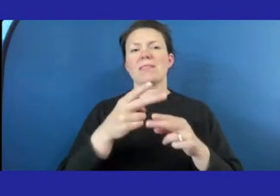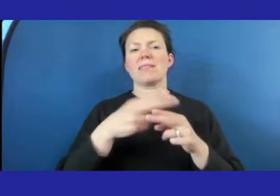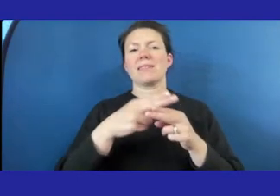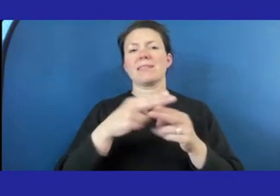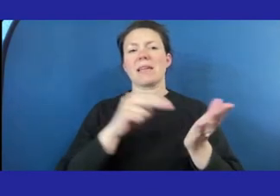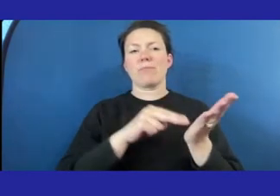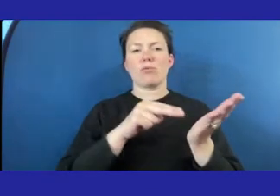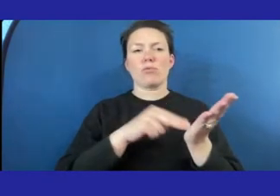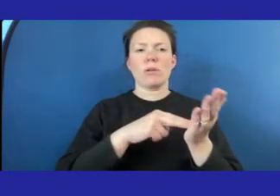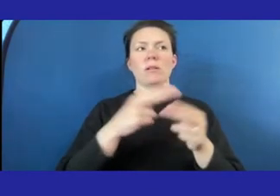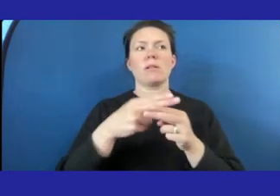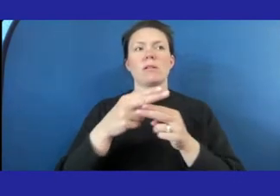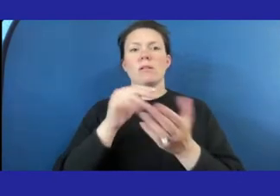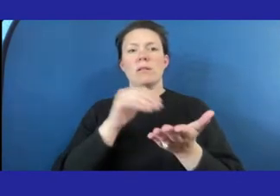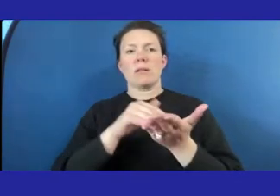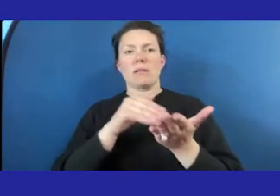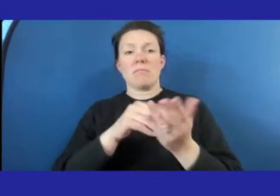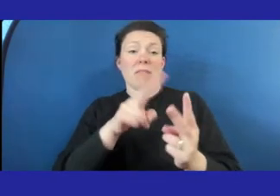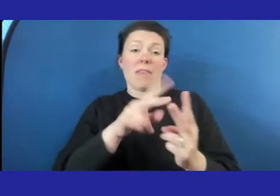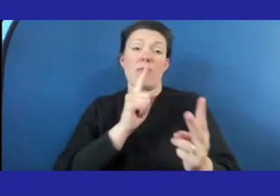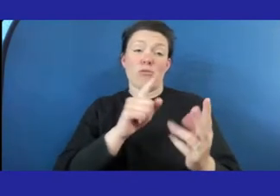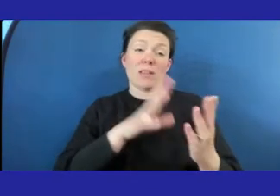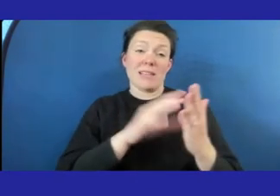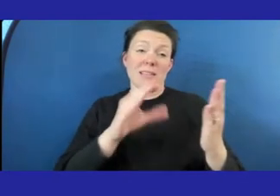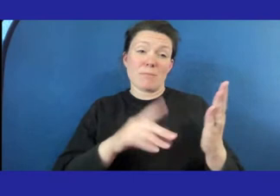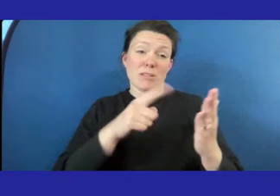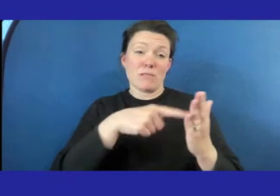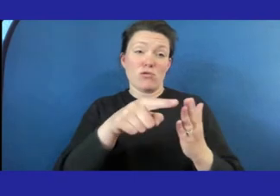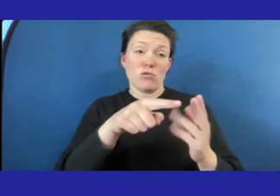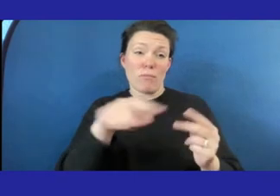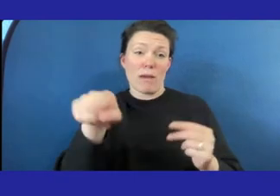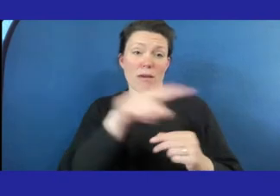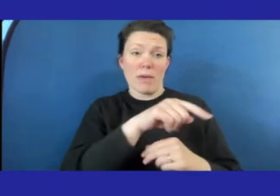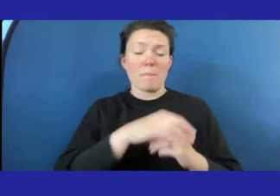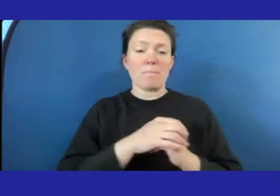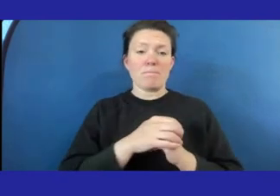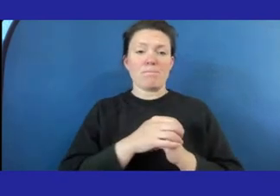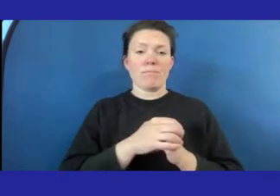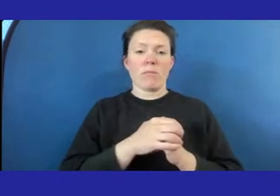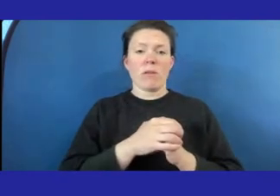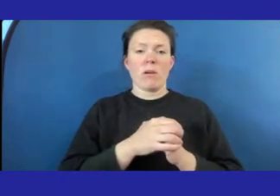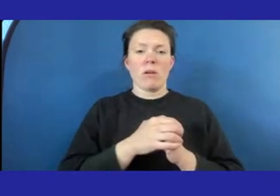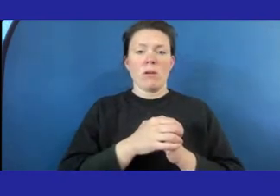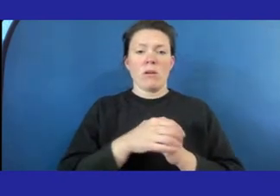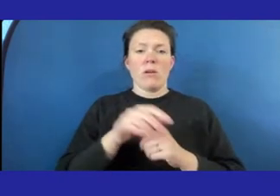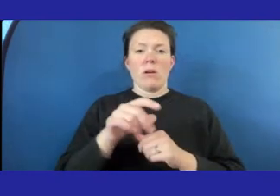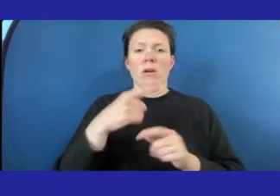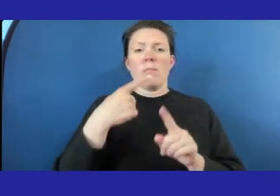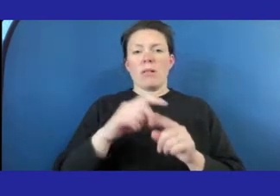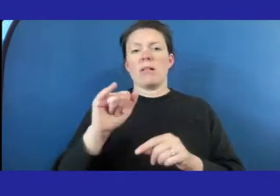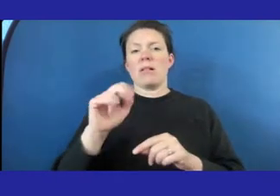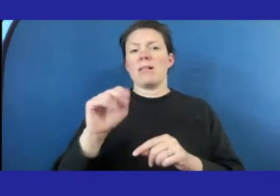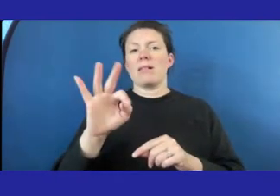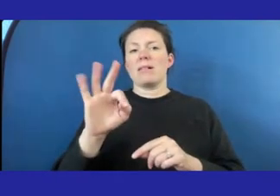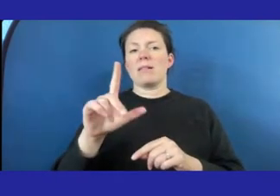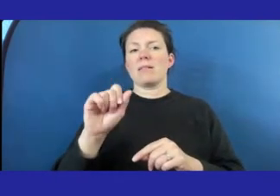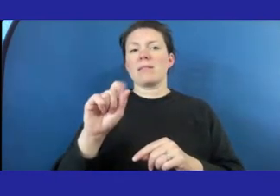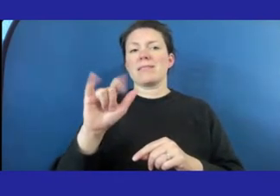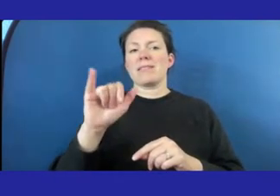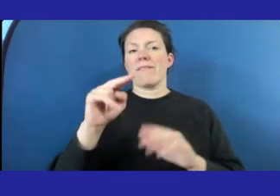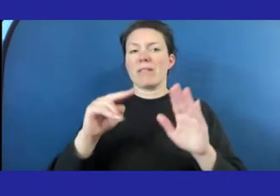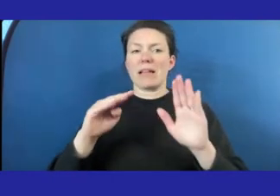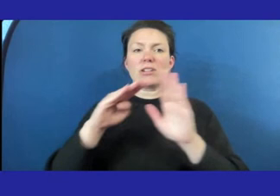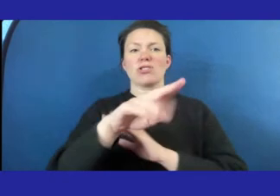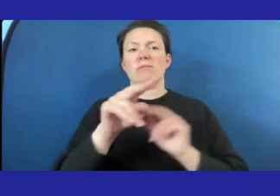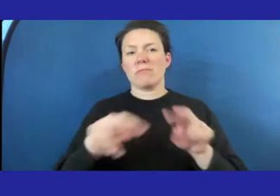temp doctors, which are expensive, very expensive. That coupled with just inflationary, pressures on the supply